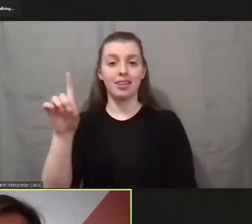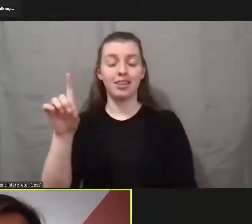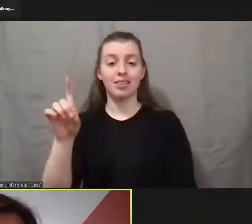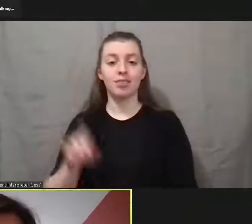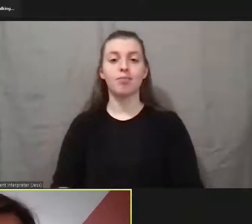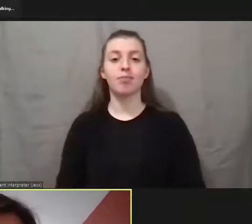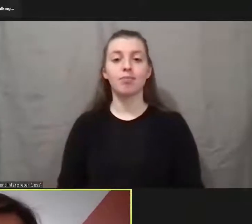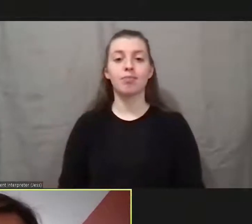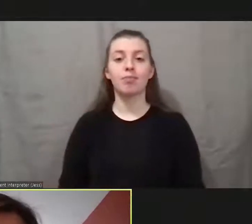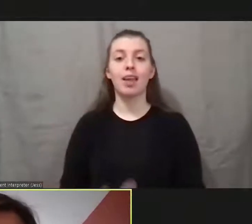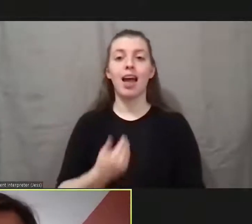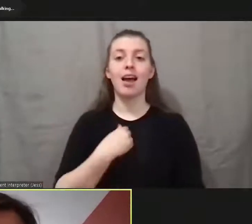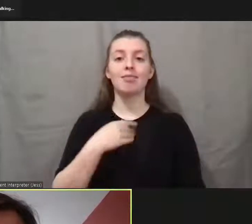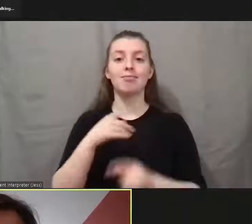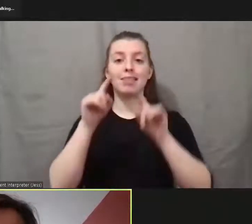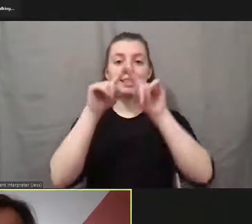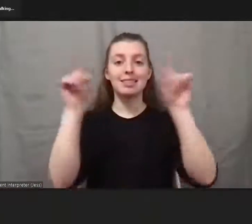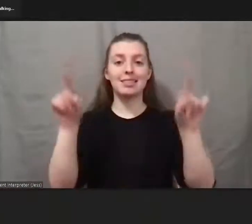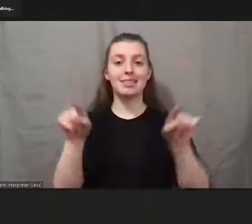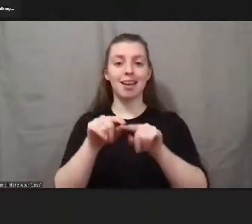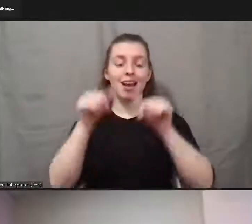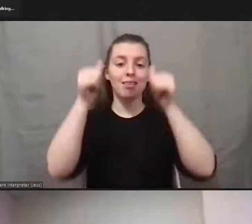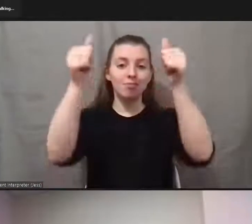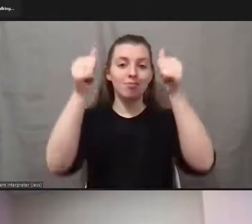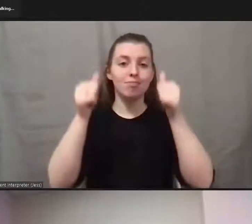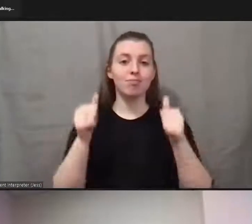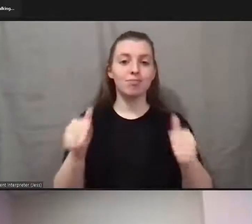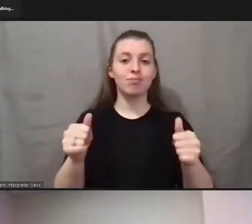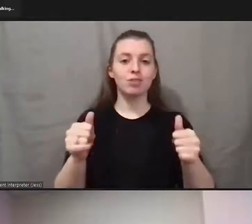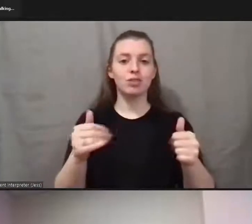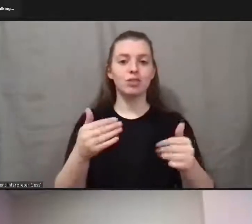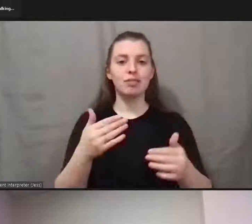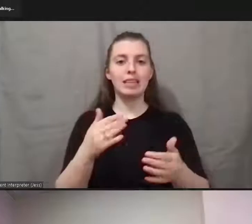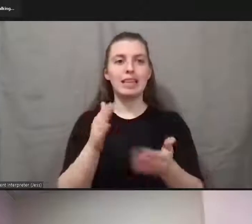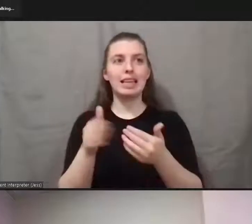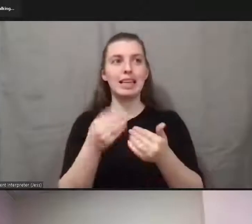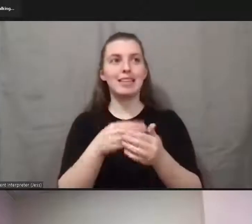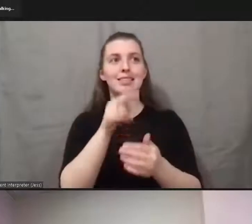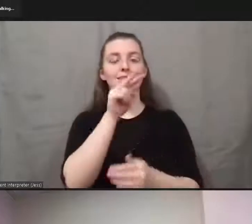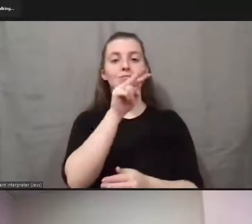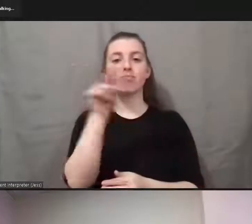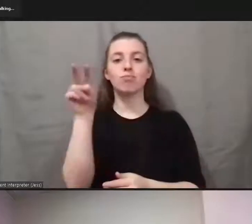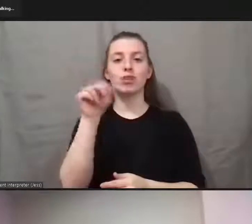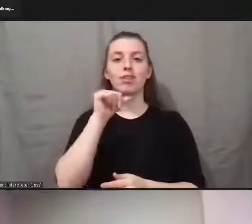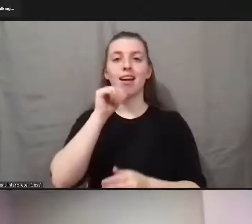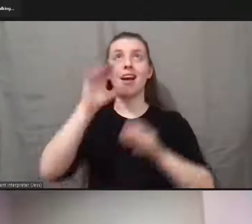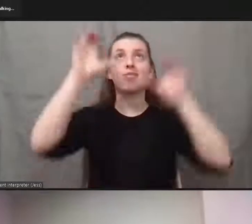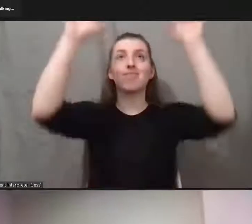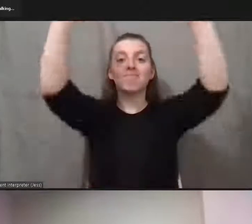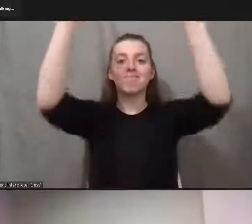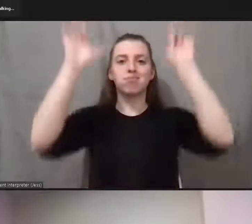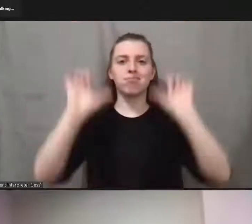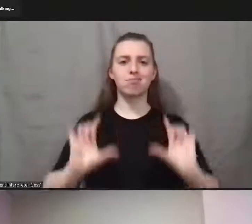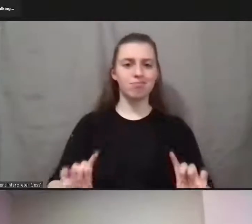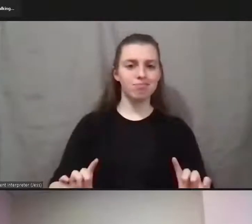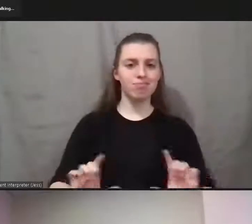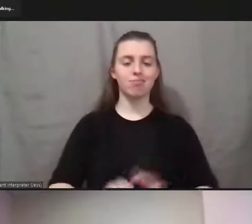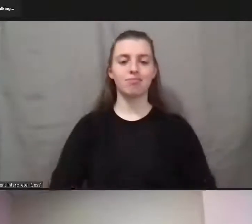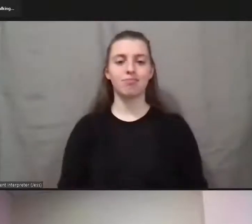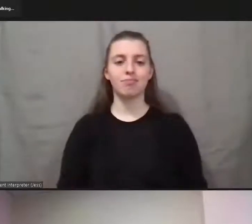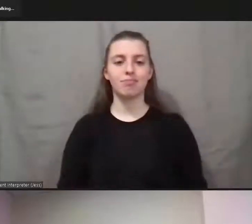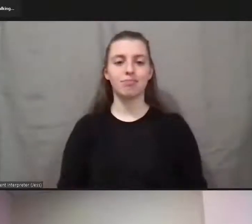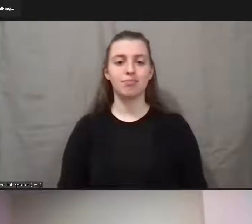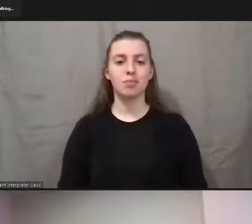at appropriate heights and saying, like, we apologize, this room is not accessible, so that people don't have to try to get in